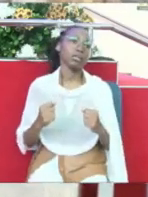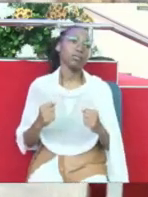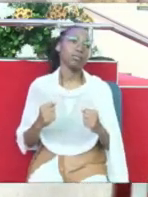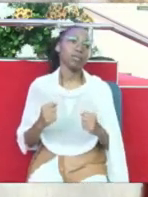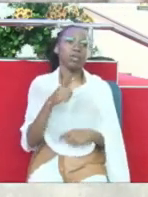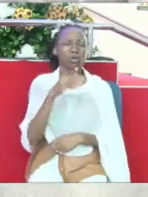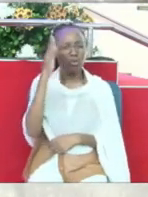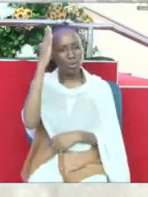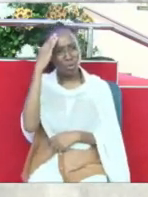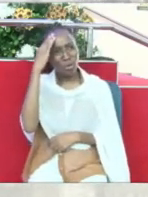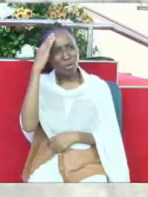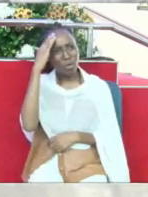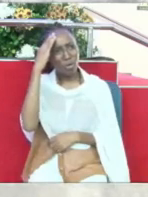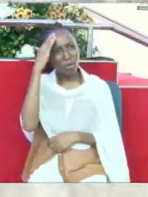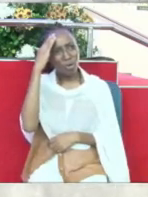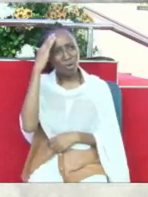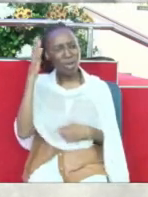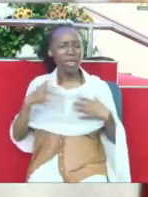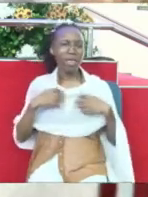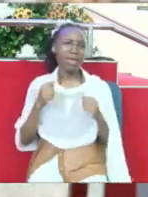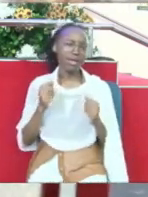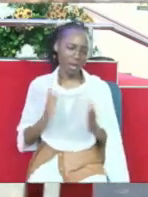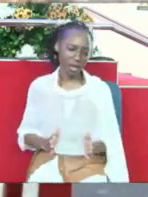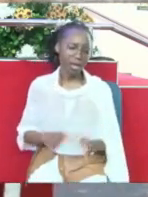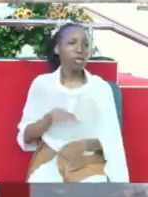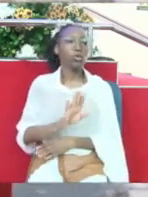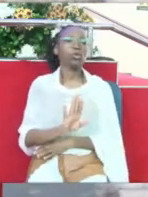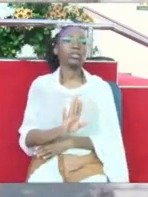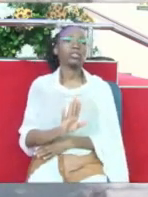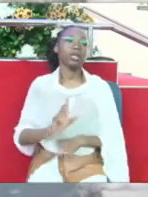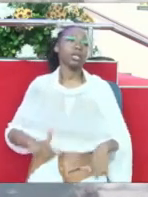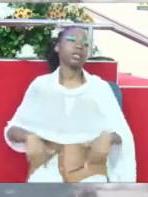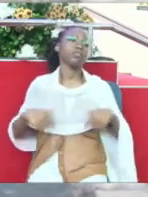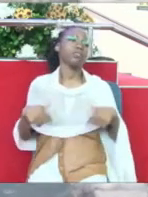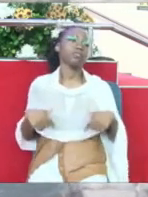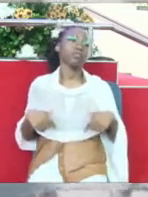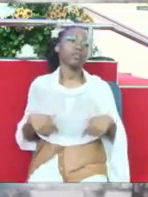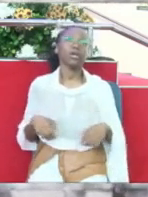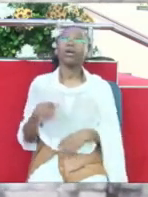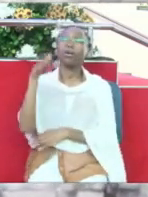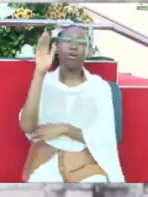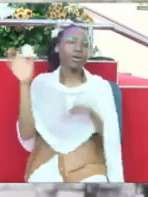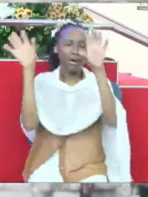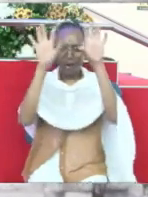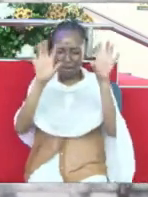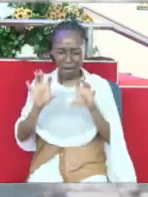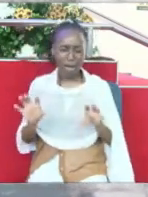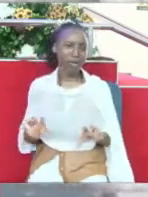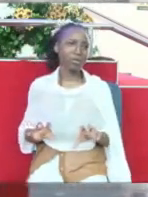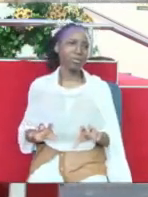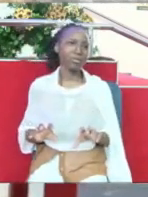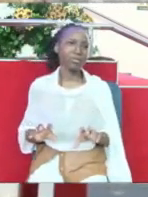Najua mkombozi wangu yu hai. And I have known him. Na nimejua. He is the Lion of the tribe of Judah. Kwamba yeye ni simba